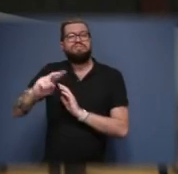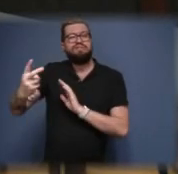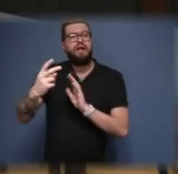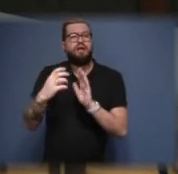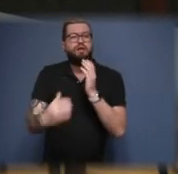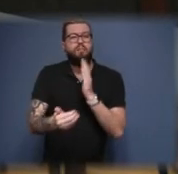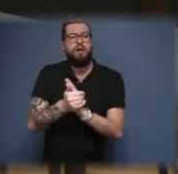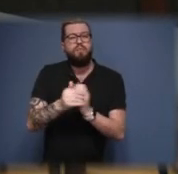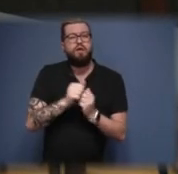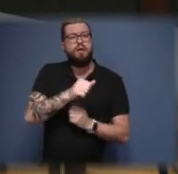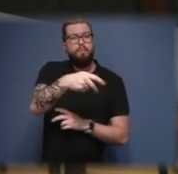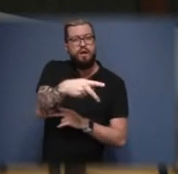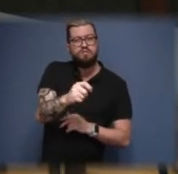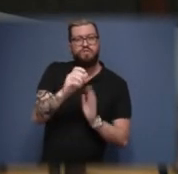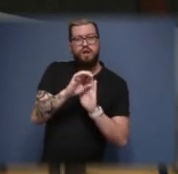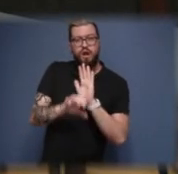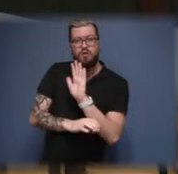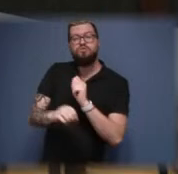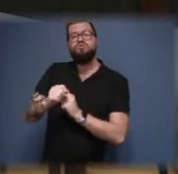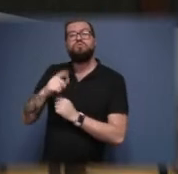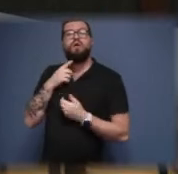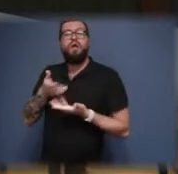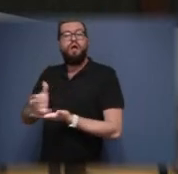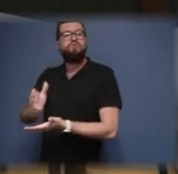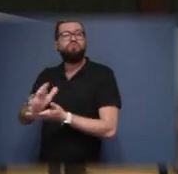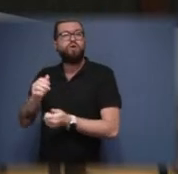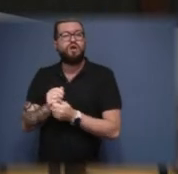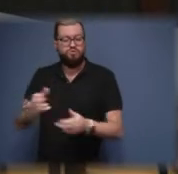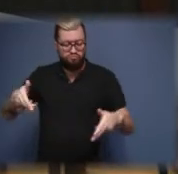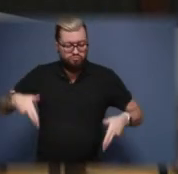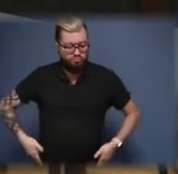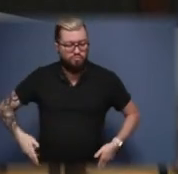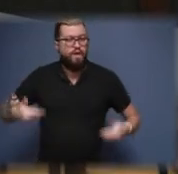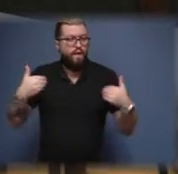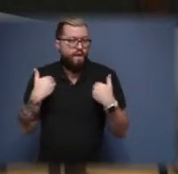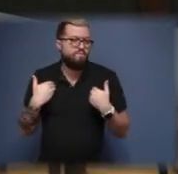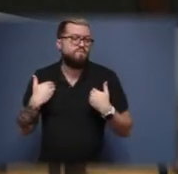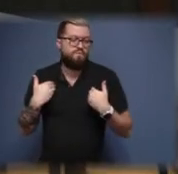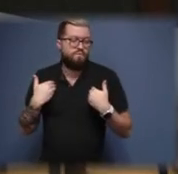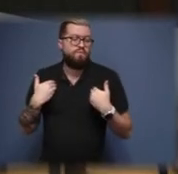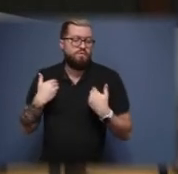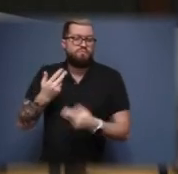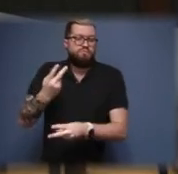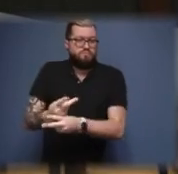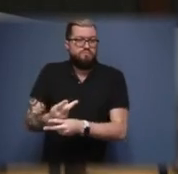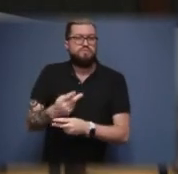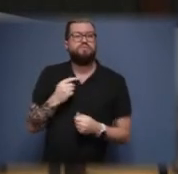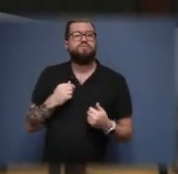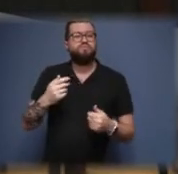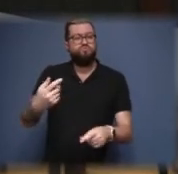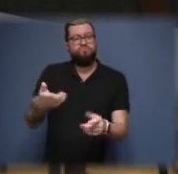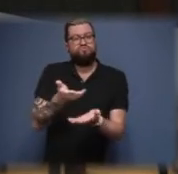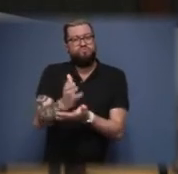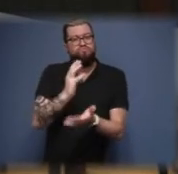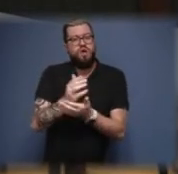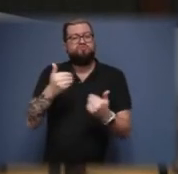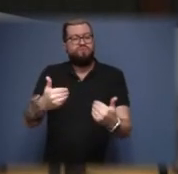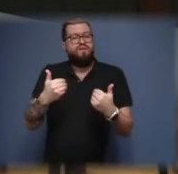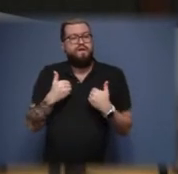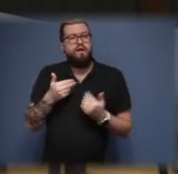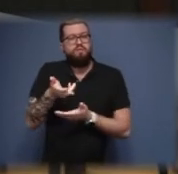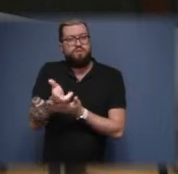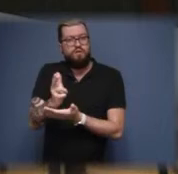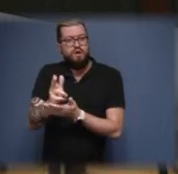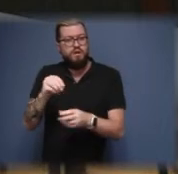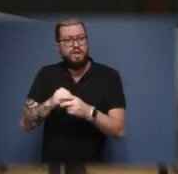and Pennsylvania Constitution, we have the right to possess a firearm. The right to bear arms in the Pennsylvania